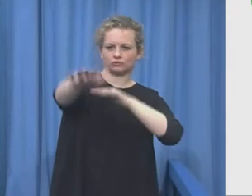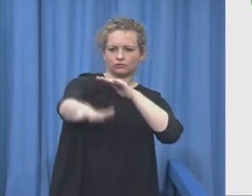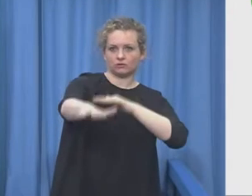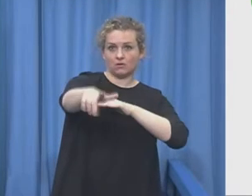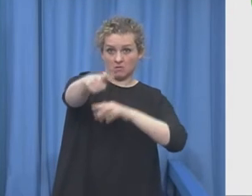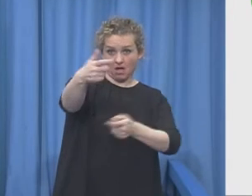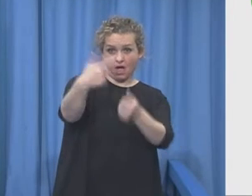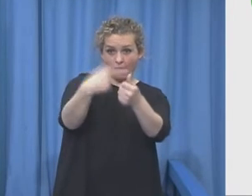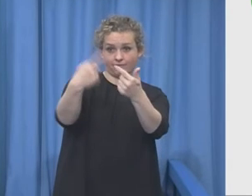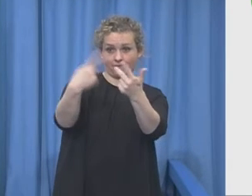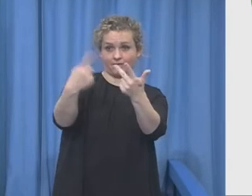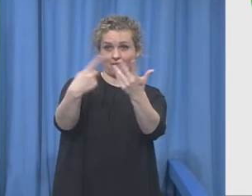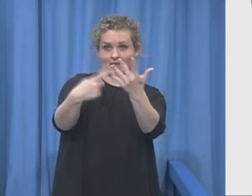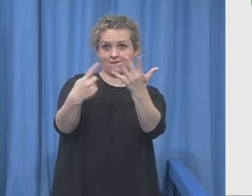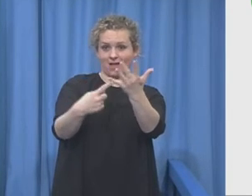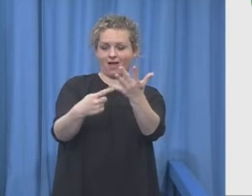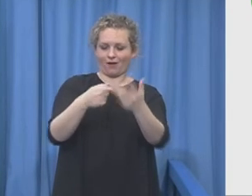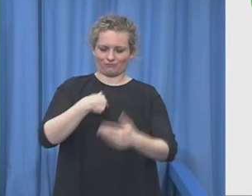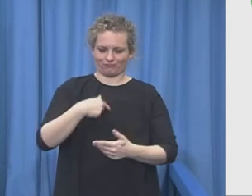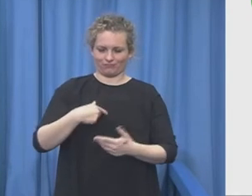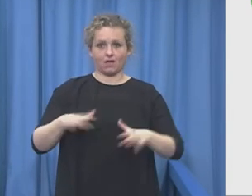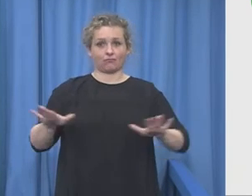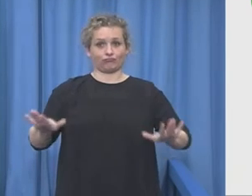and effective.